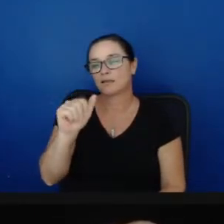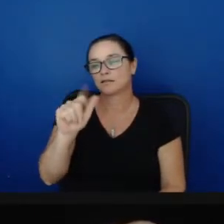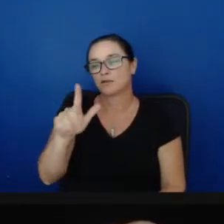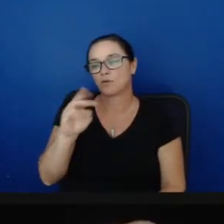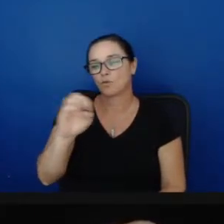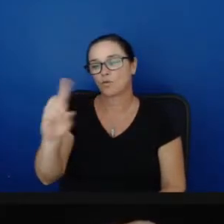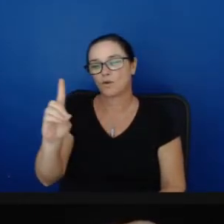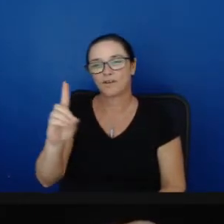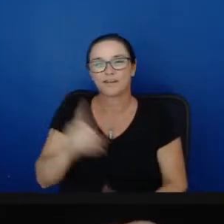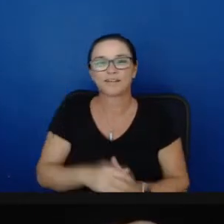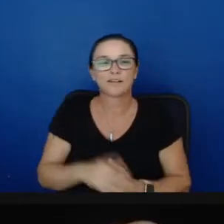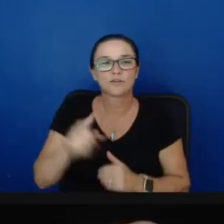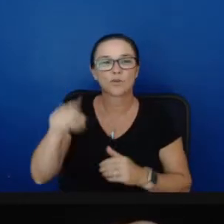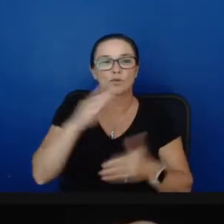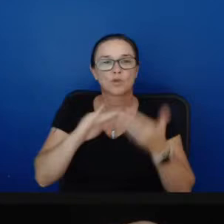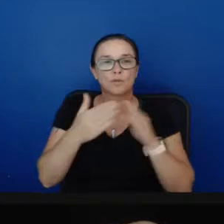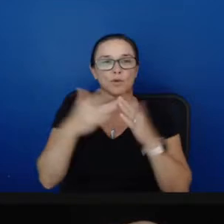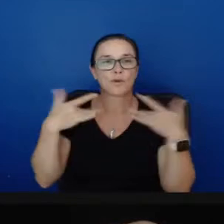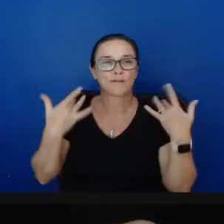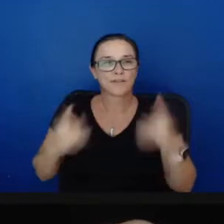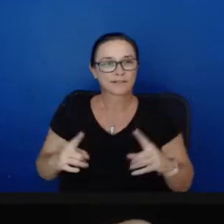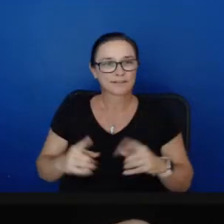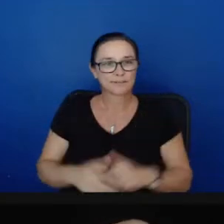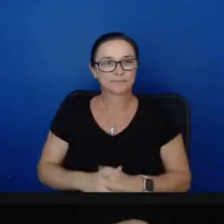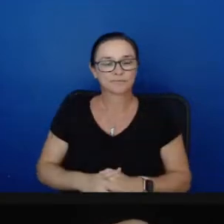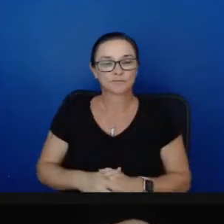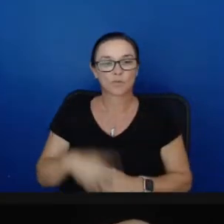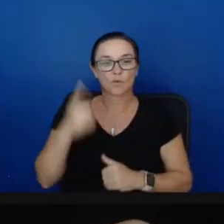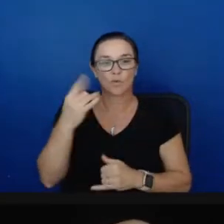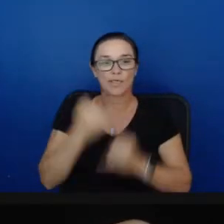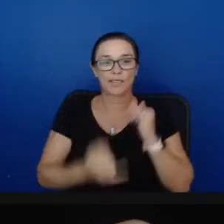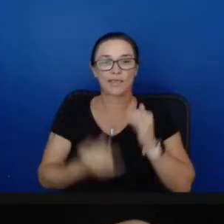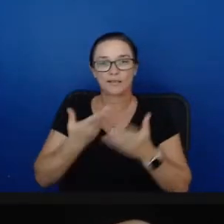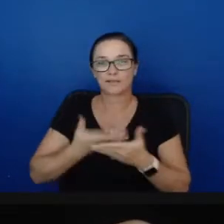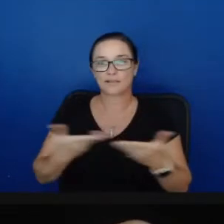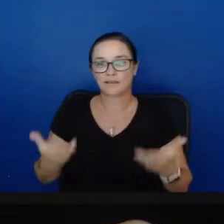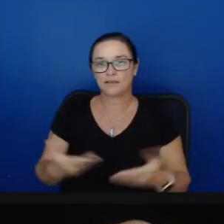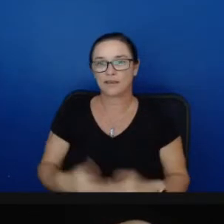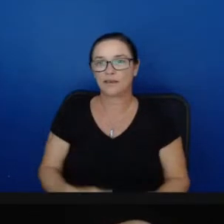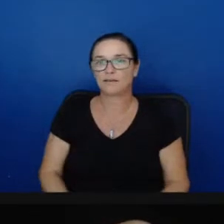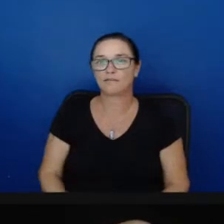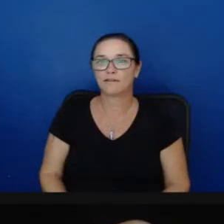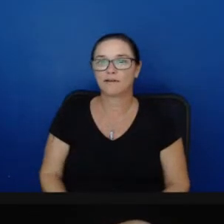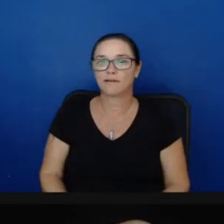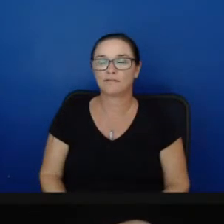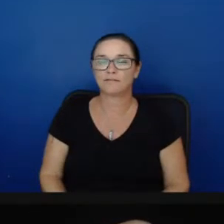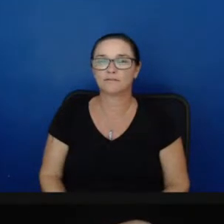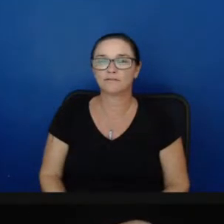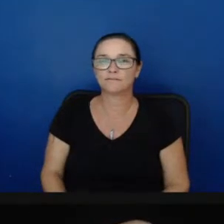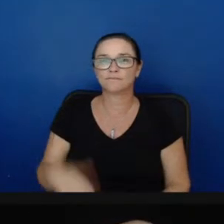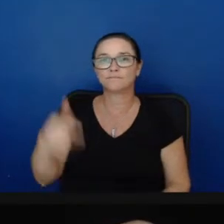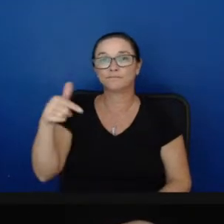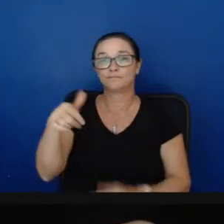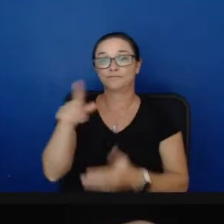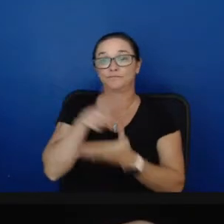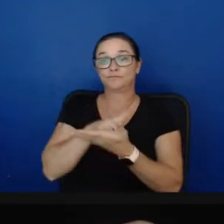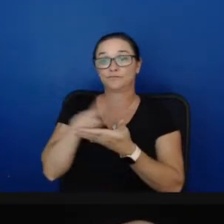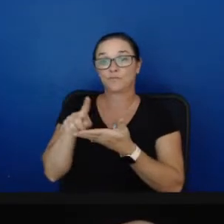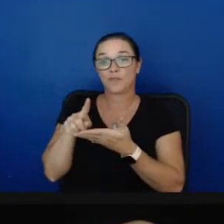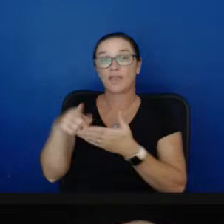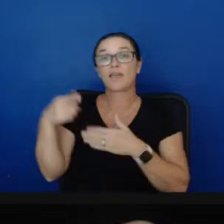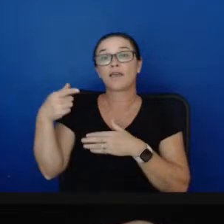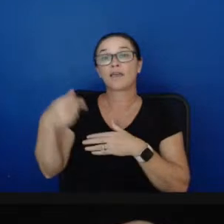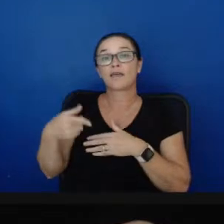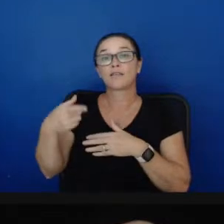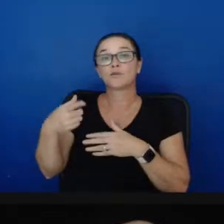So those are our community events. And one last thing to mention is that this week was the anniversary, a